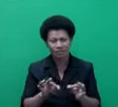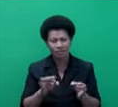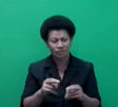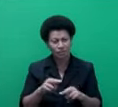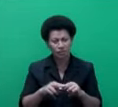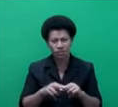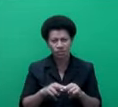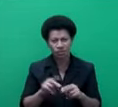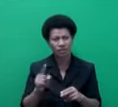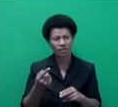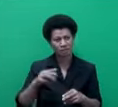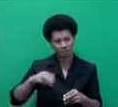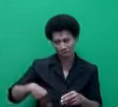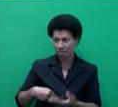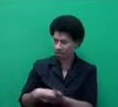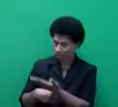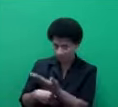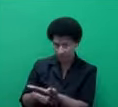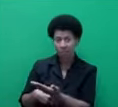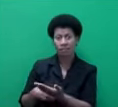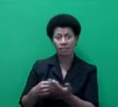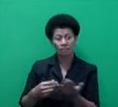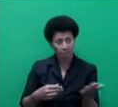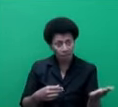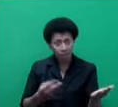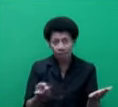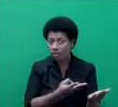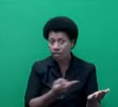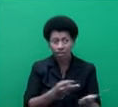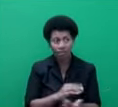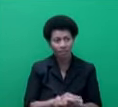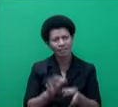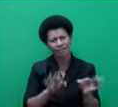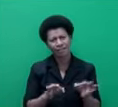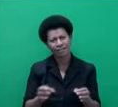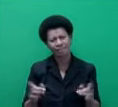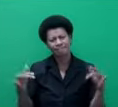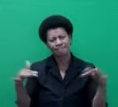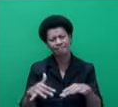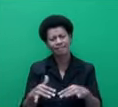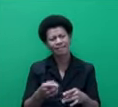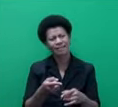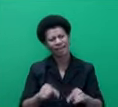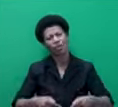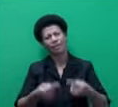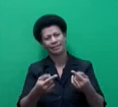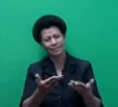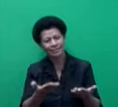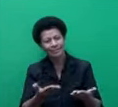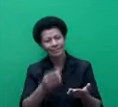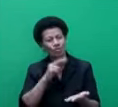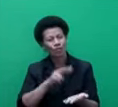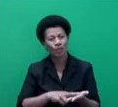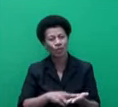The signatures are also from the other side, so they've sanctioned it. There's no use coming in and saying things contrary to this report at the end of the day.